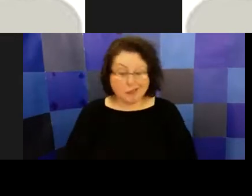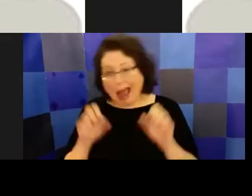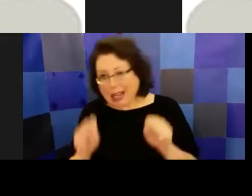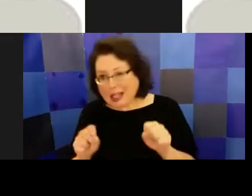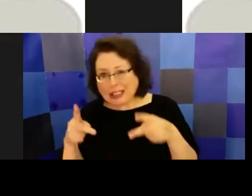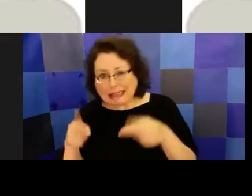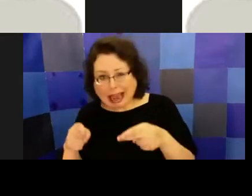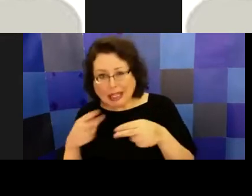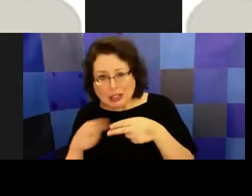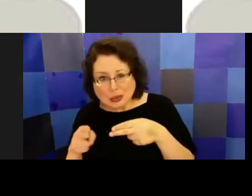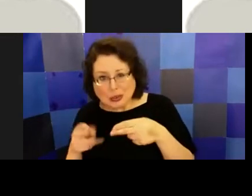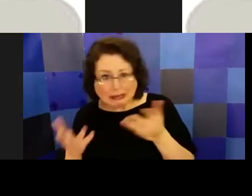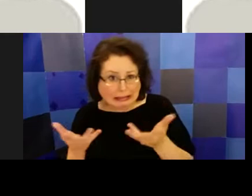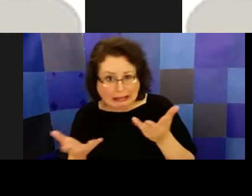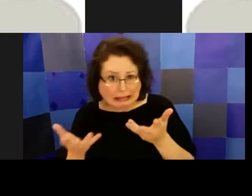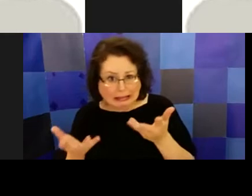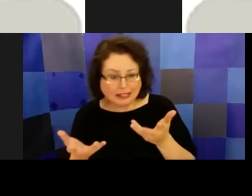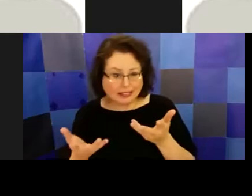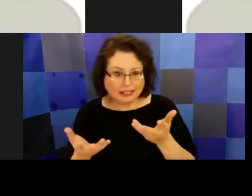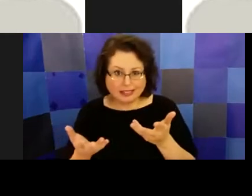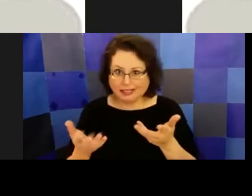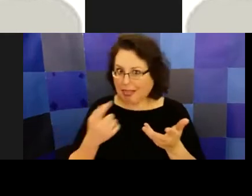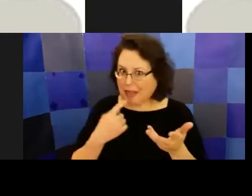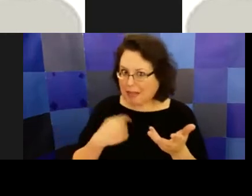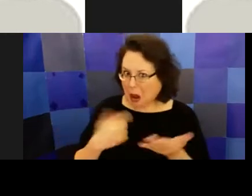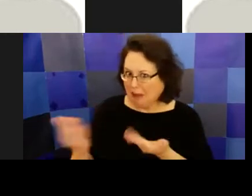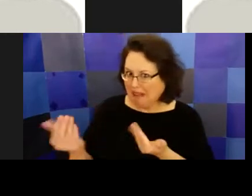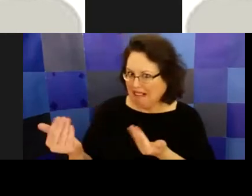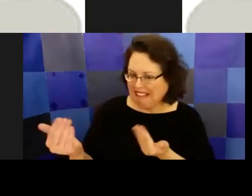short if necessary. So someone just give me the sign.